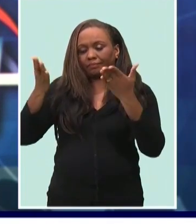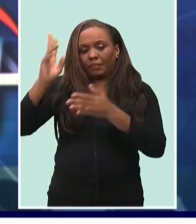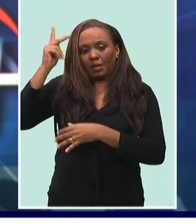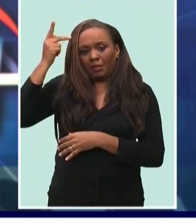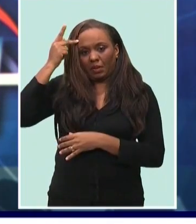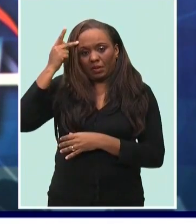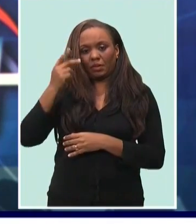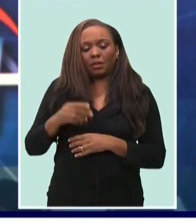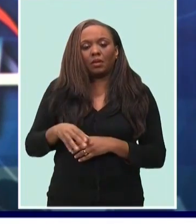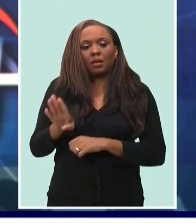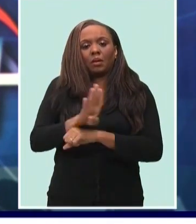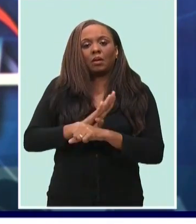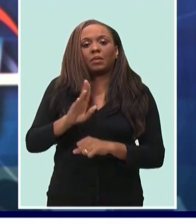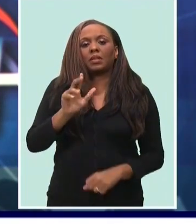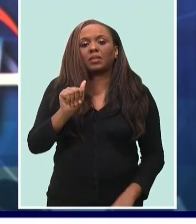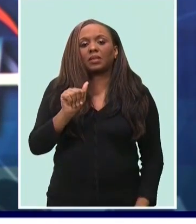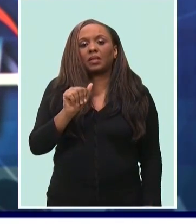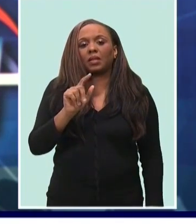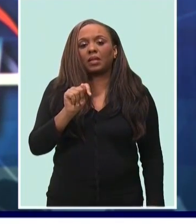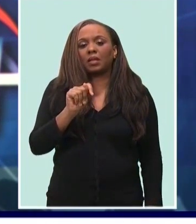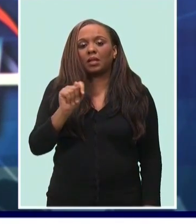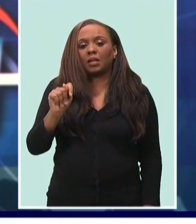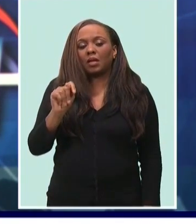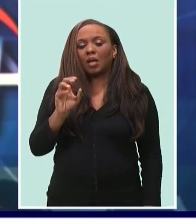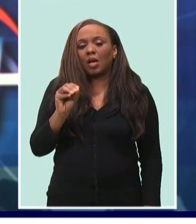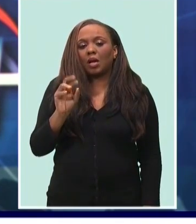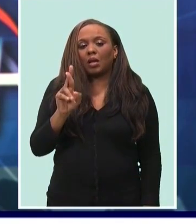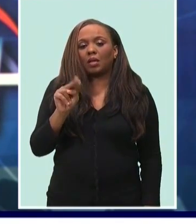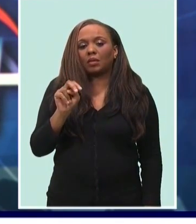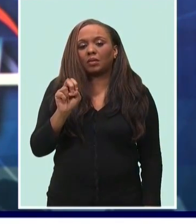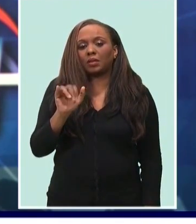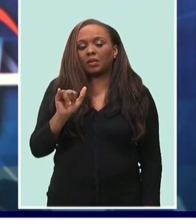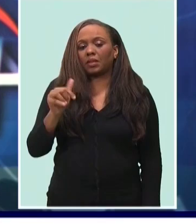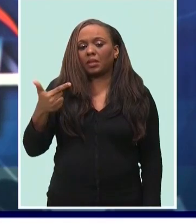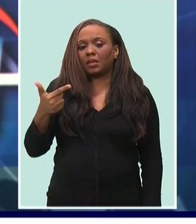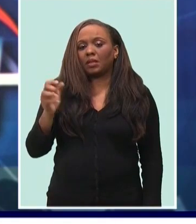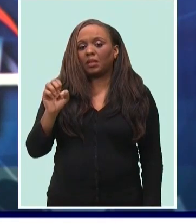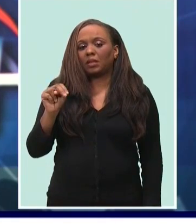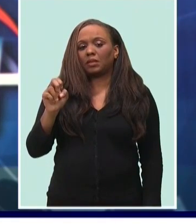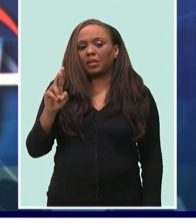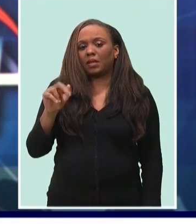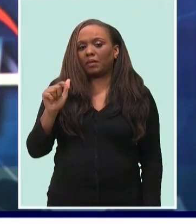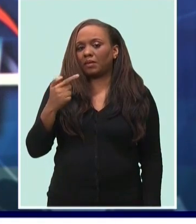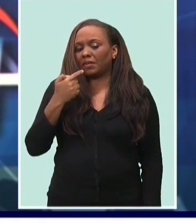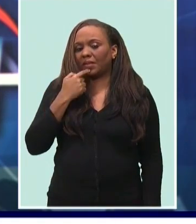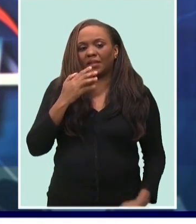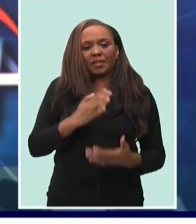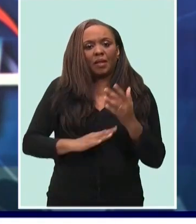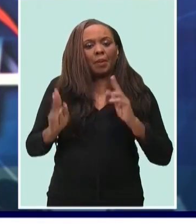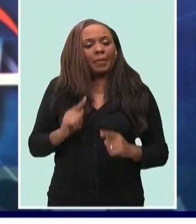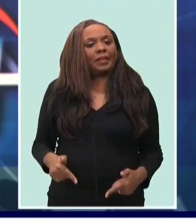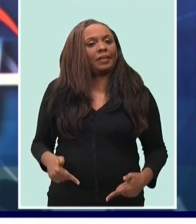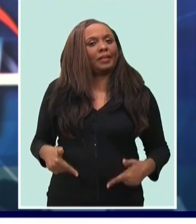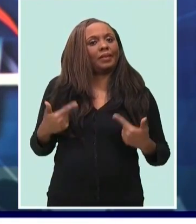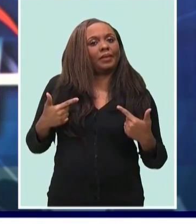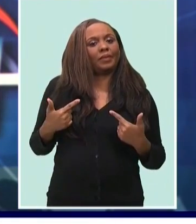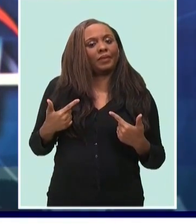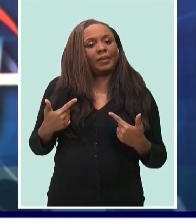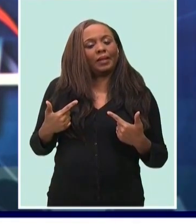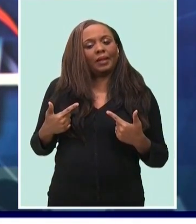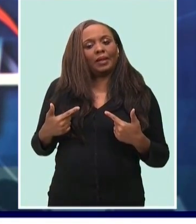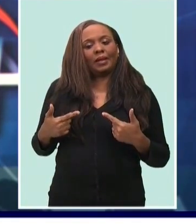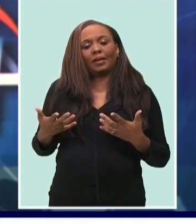says make a living off criminal activity, suggesting the evidence is seen from their property to their vehicles. Mr. Marshall told Parliament